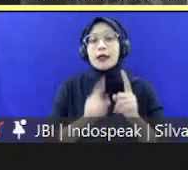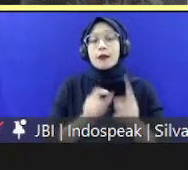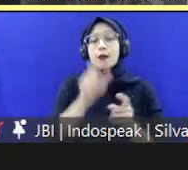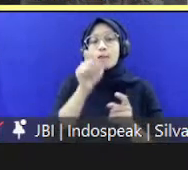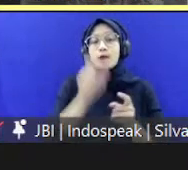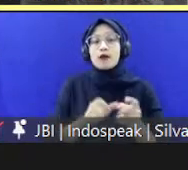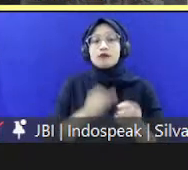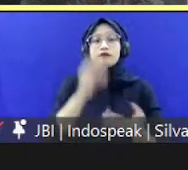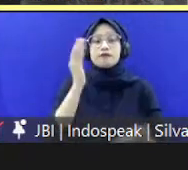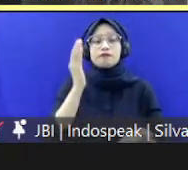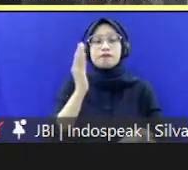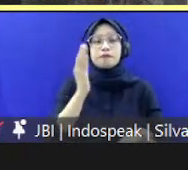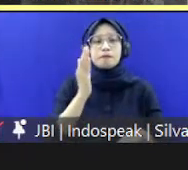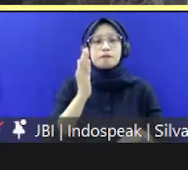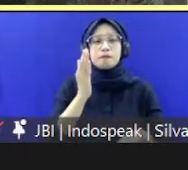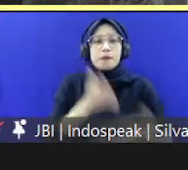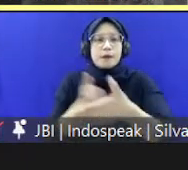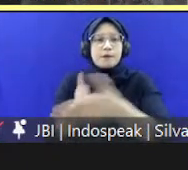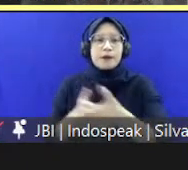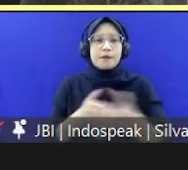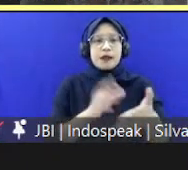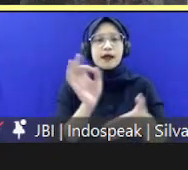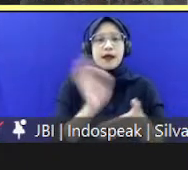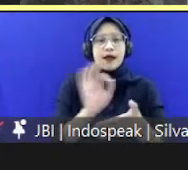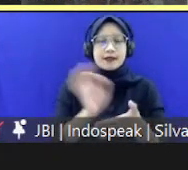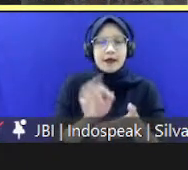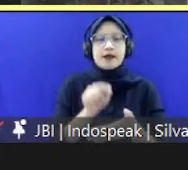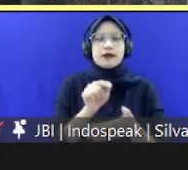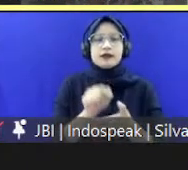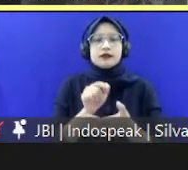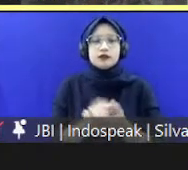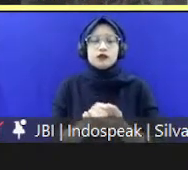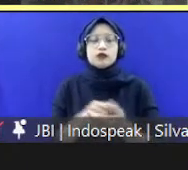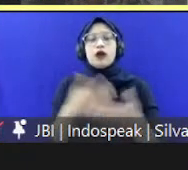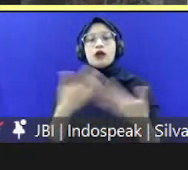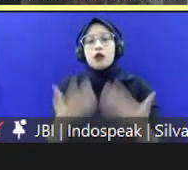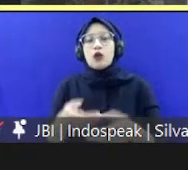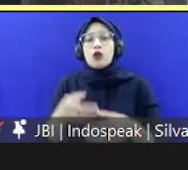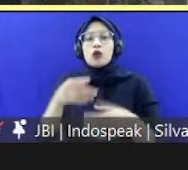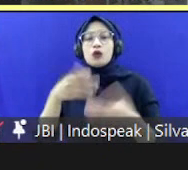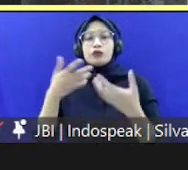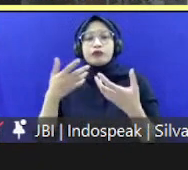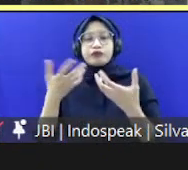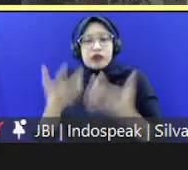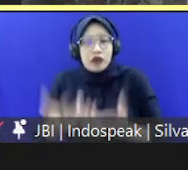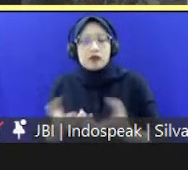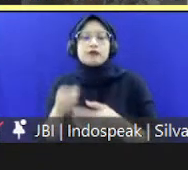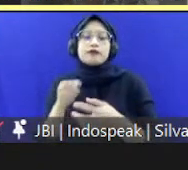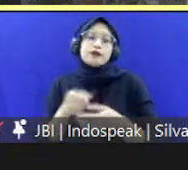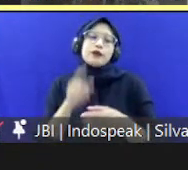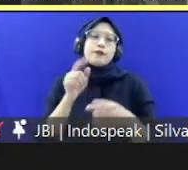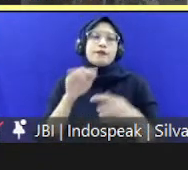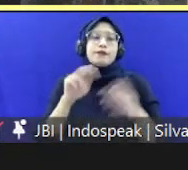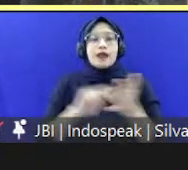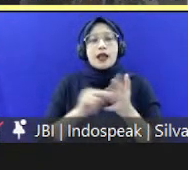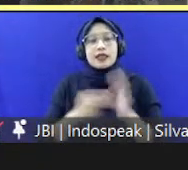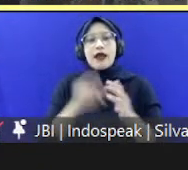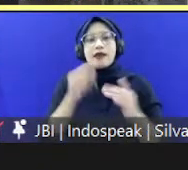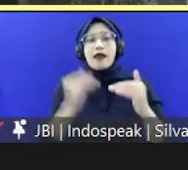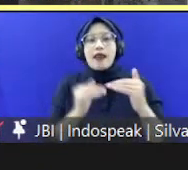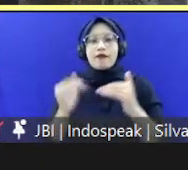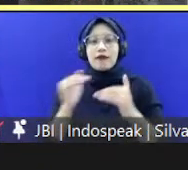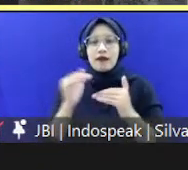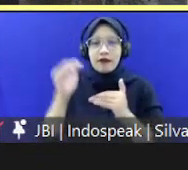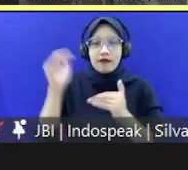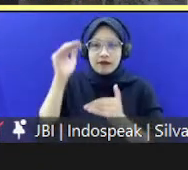limitation, a moderate or a severe limitation. So then for this study, what we used